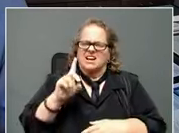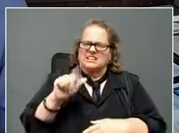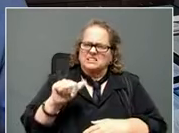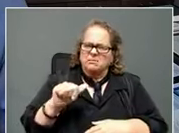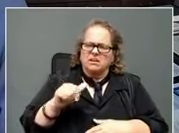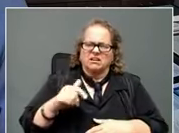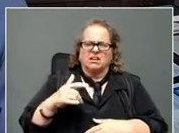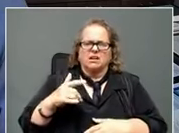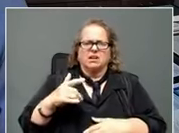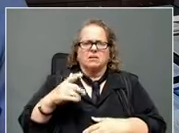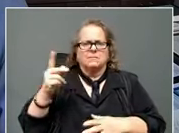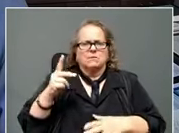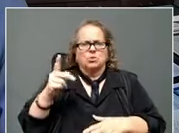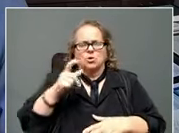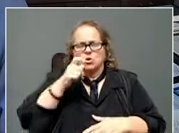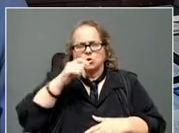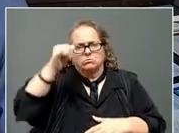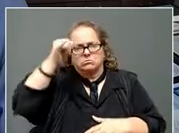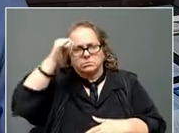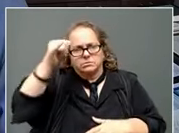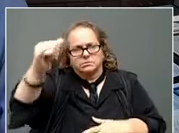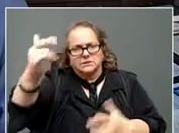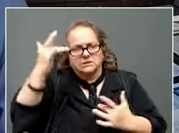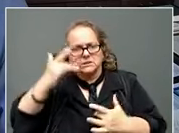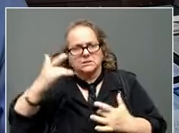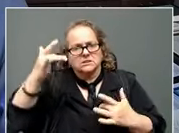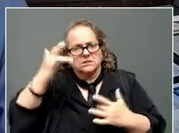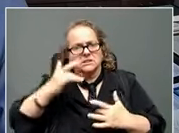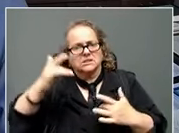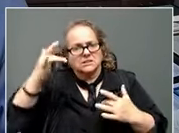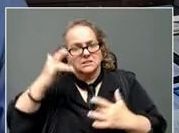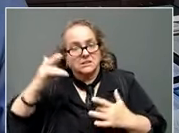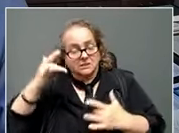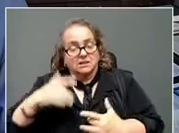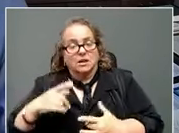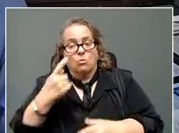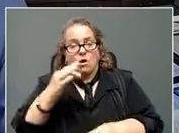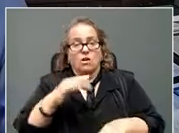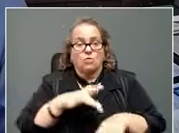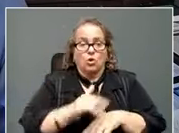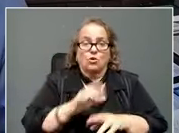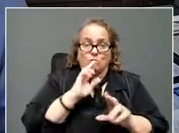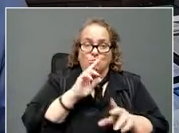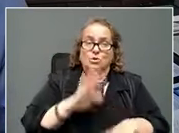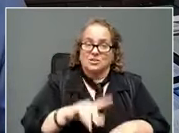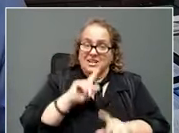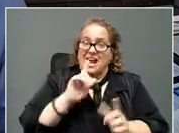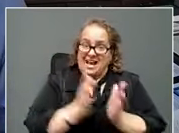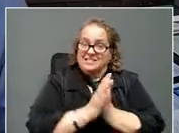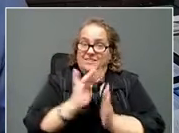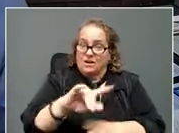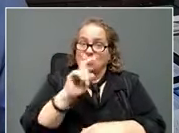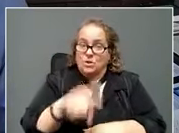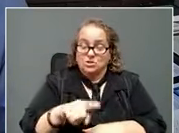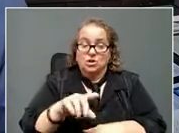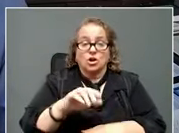hauler problems, which were identified by one of the earlier reporters asking questions tonight. COVID is not